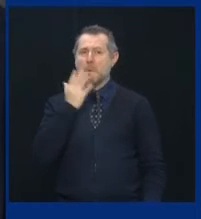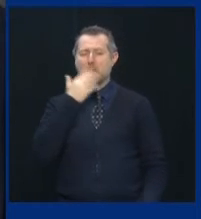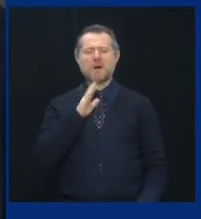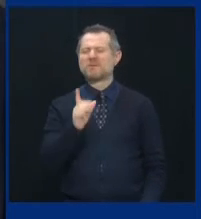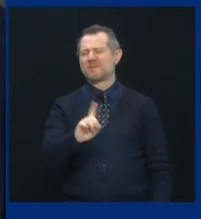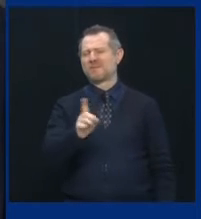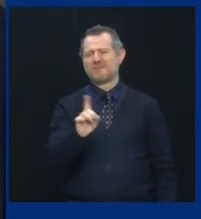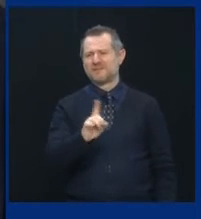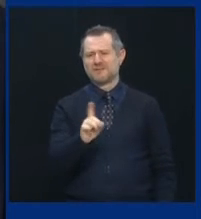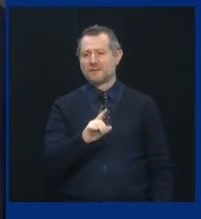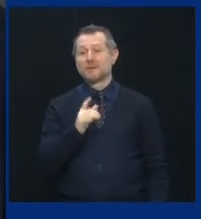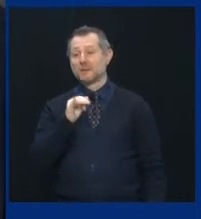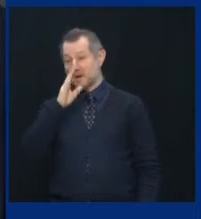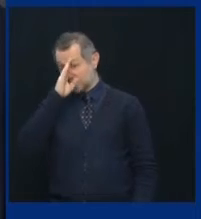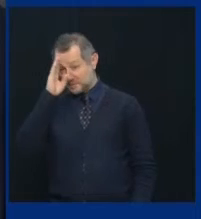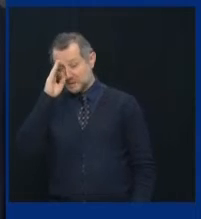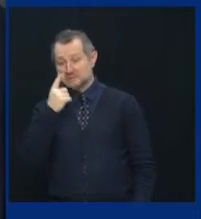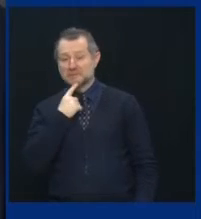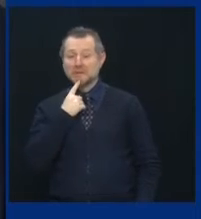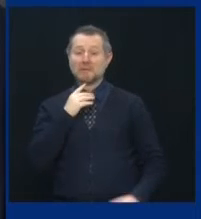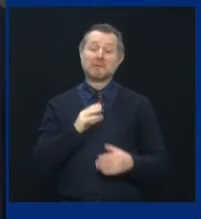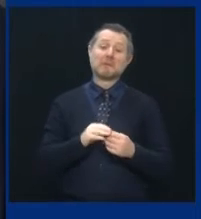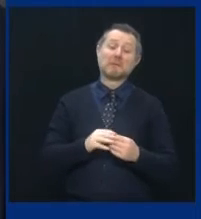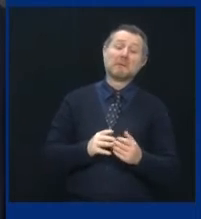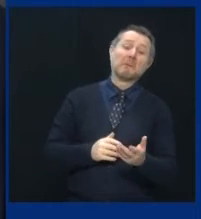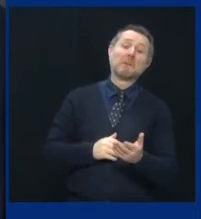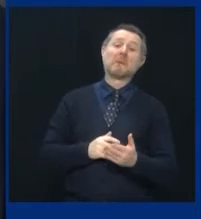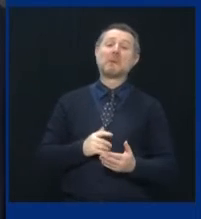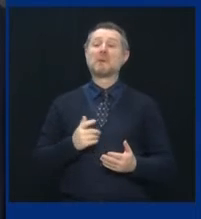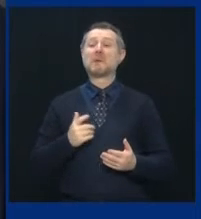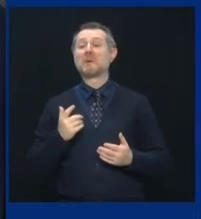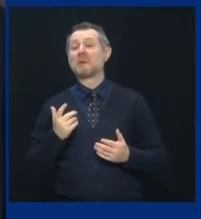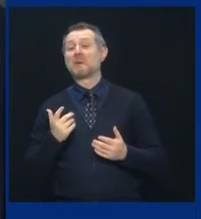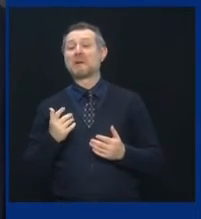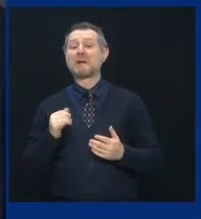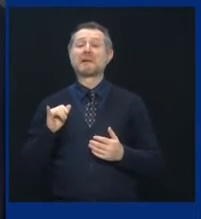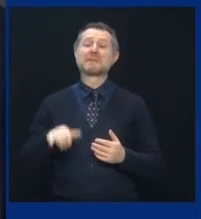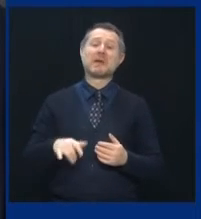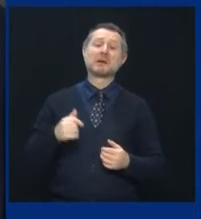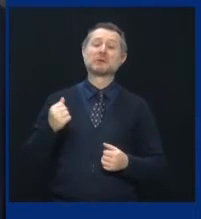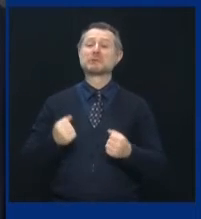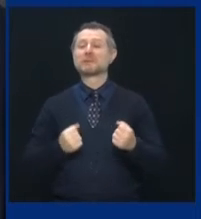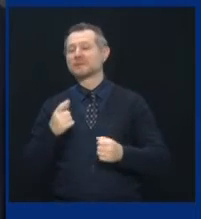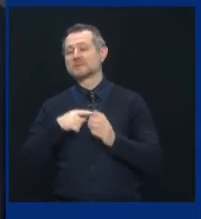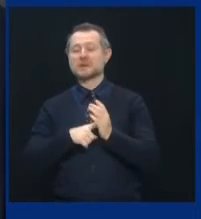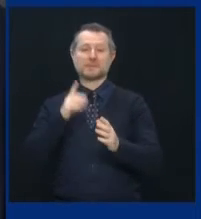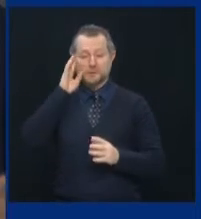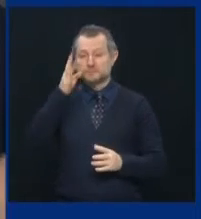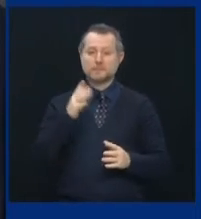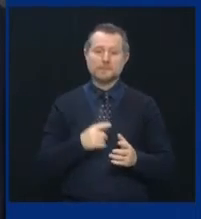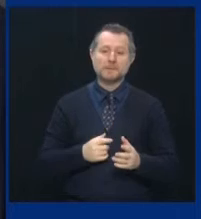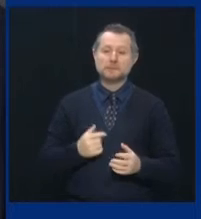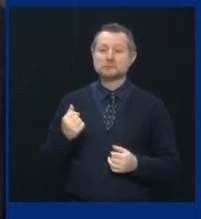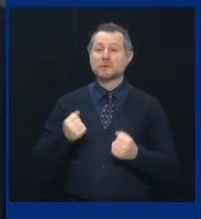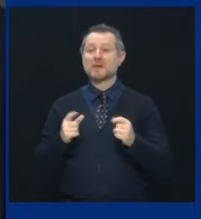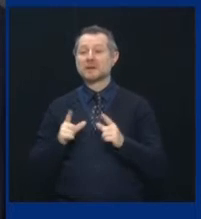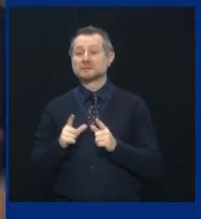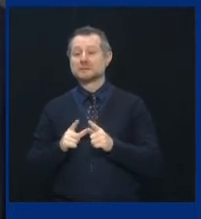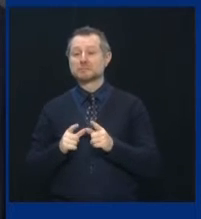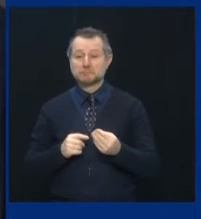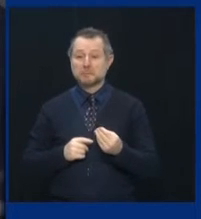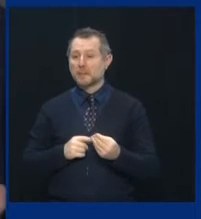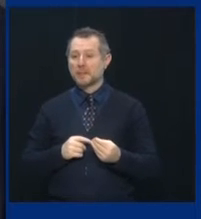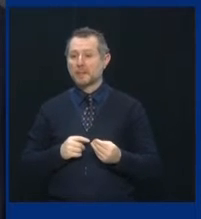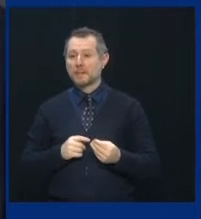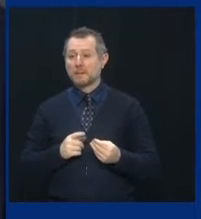If a hospital said, look, they gave me a phony driver's license, and they told me they were 75, but